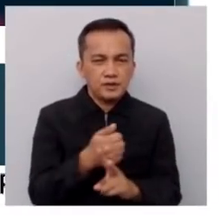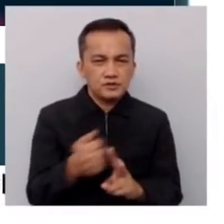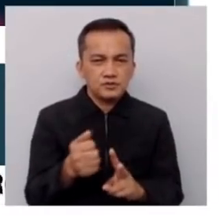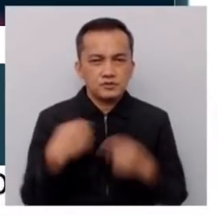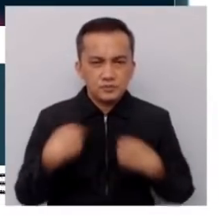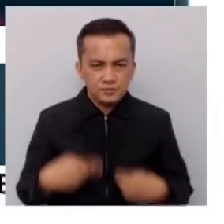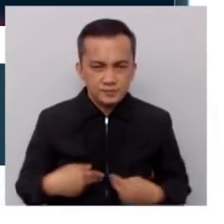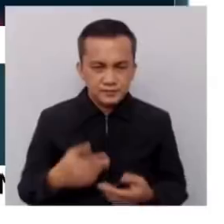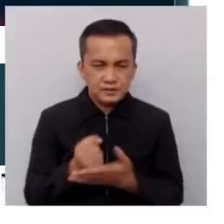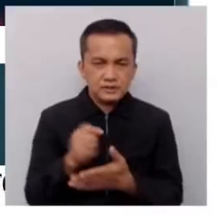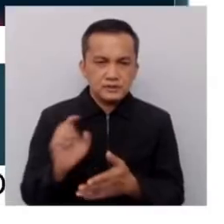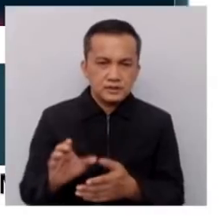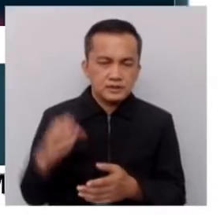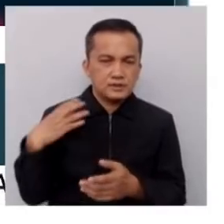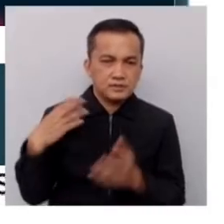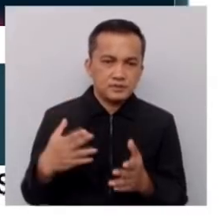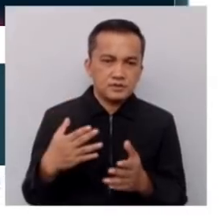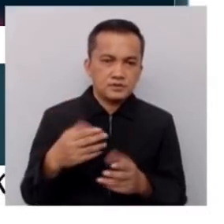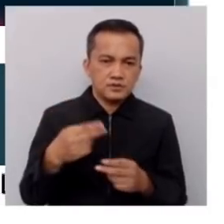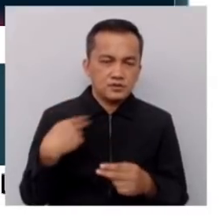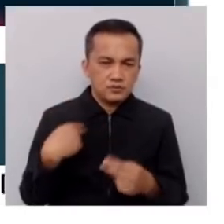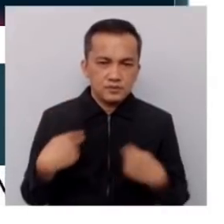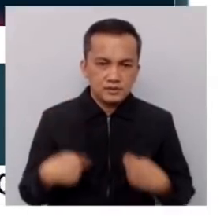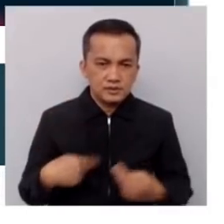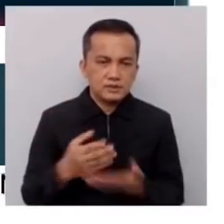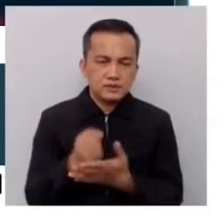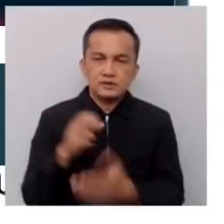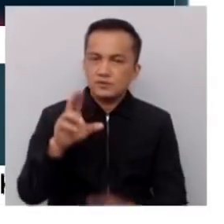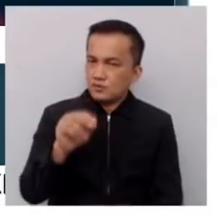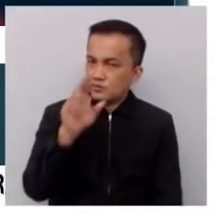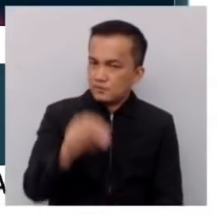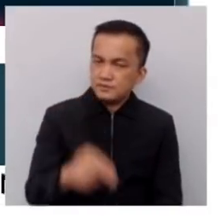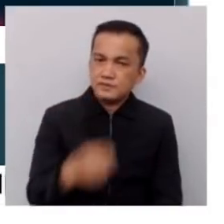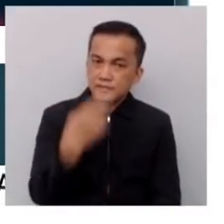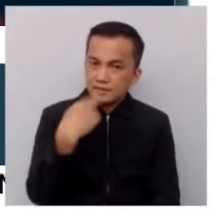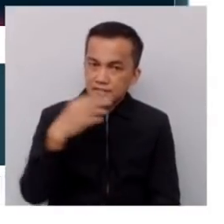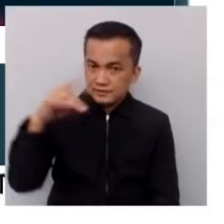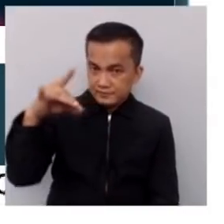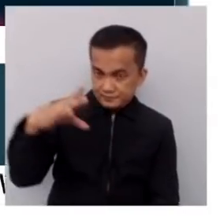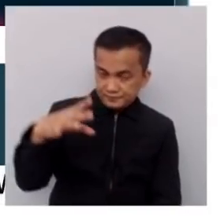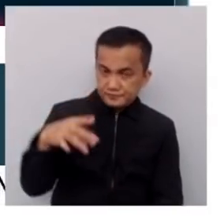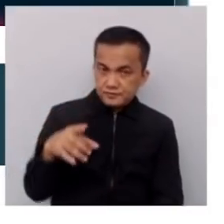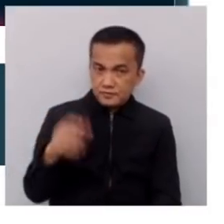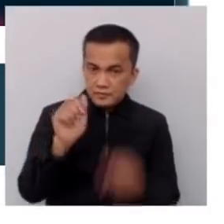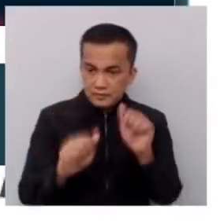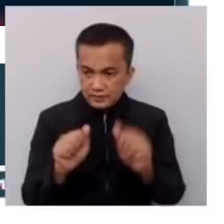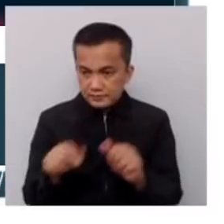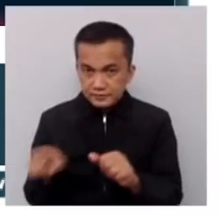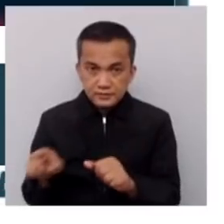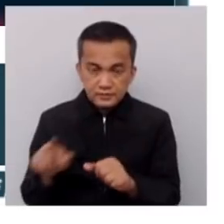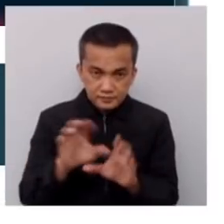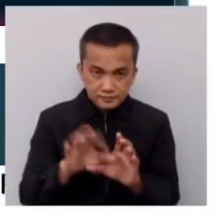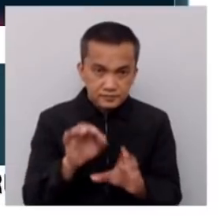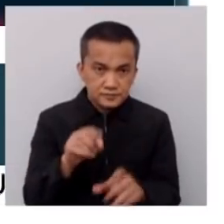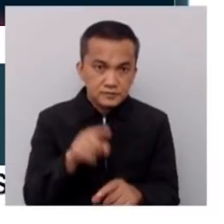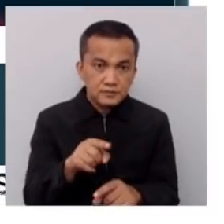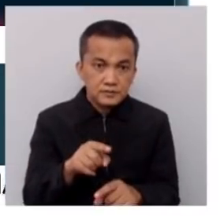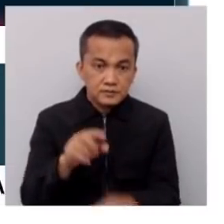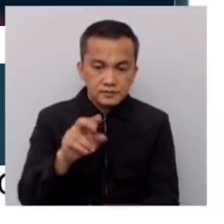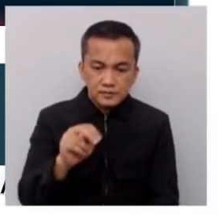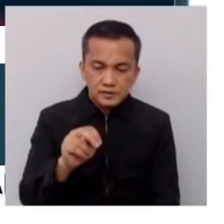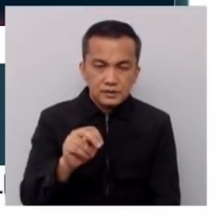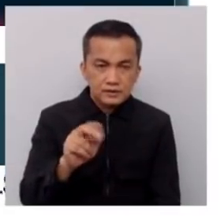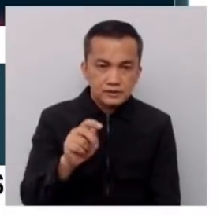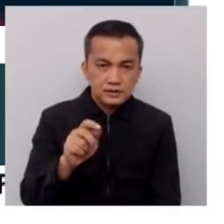the Commission on Human Rights. So no yan, red line yan, and she will reassess. And if she finds out that the NPF will